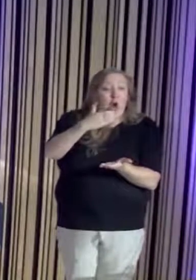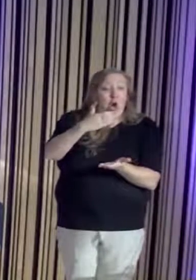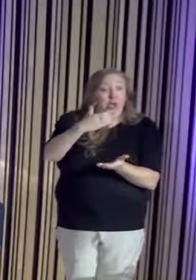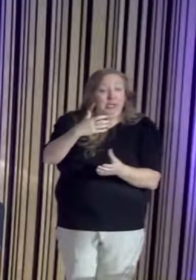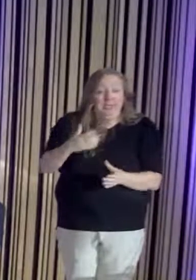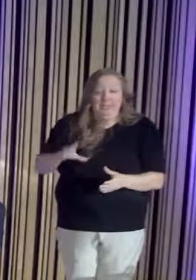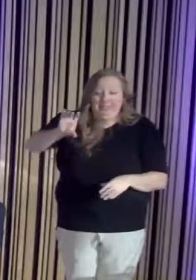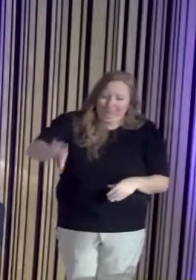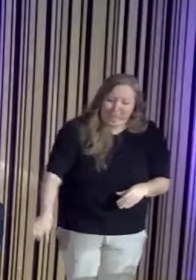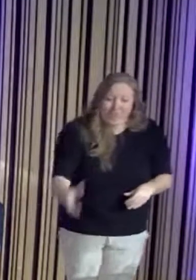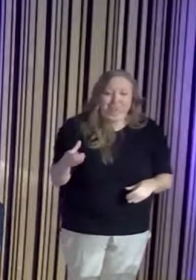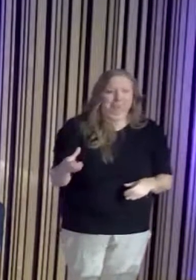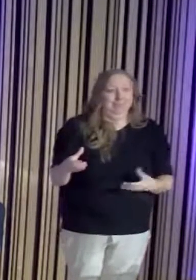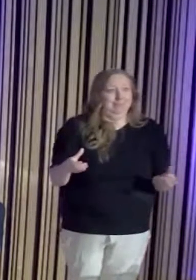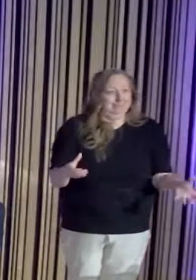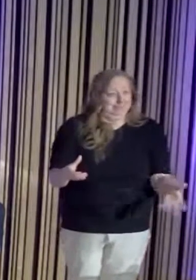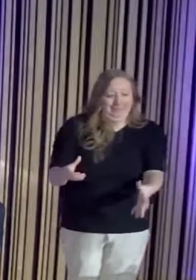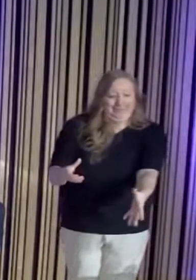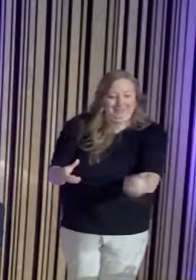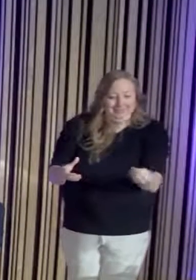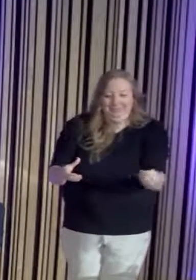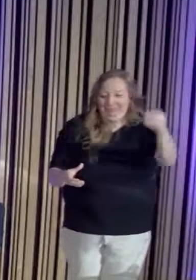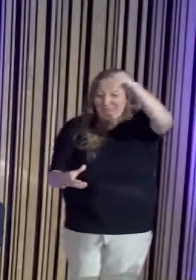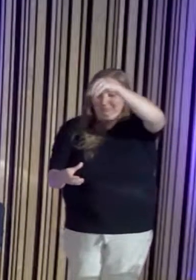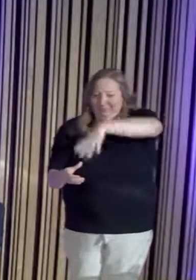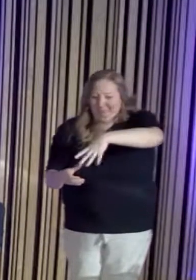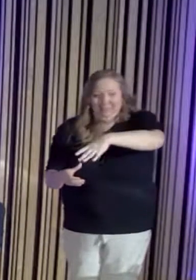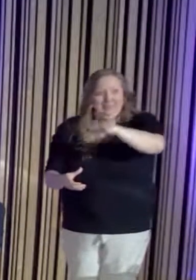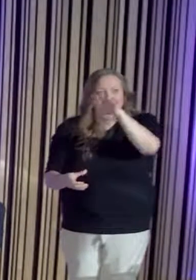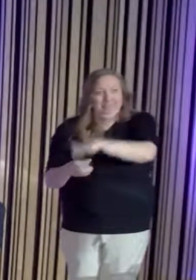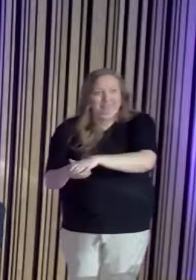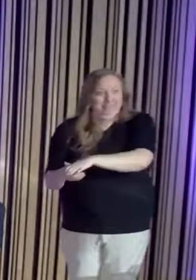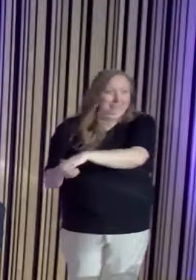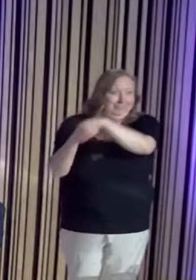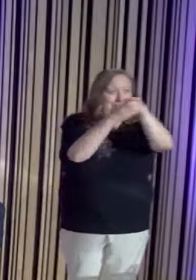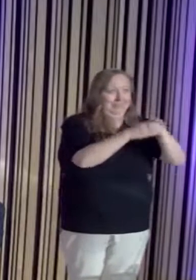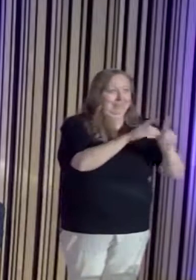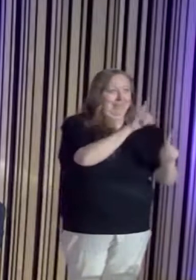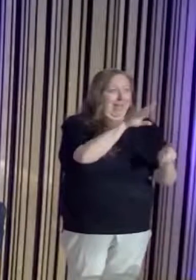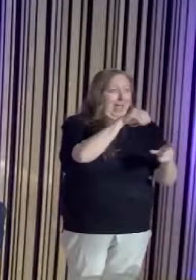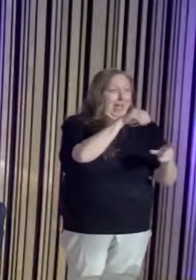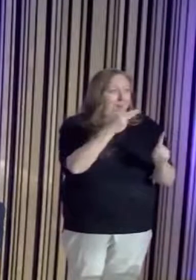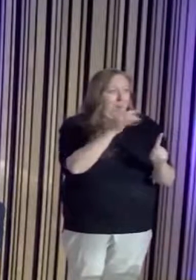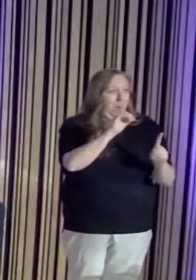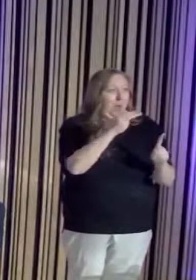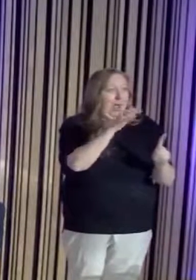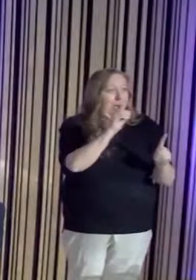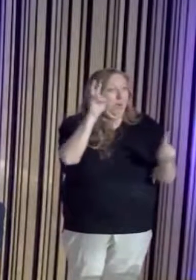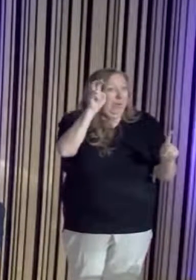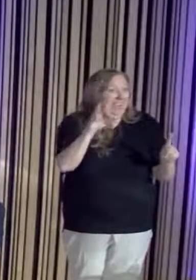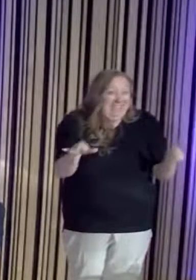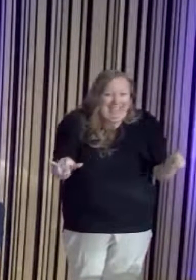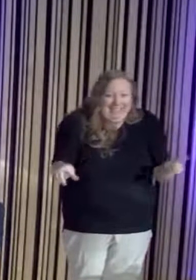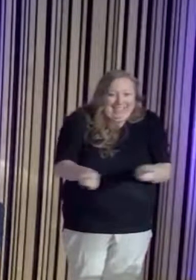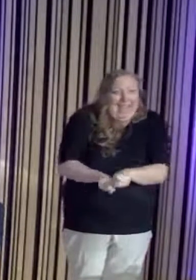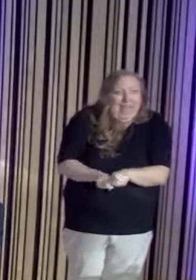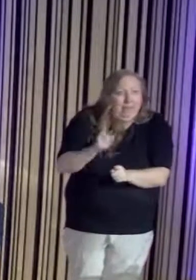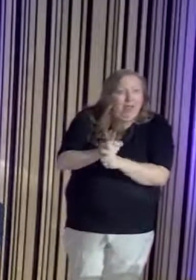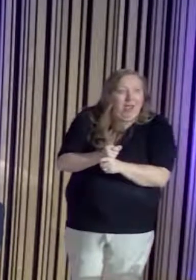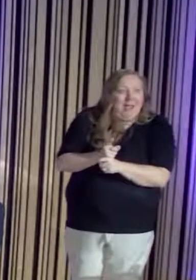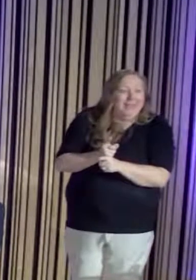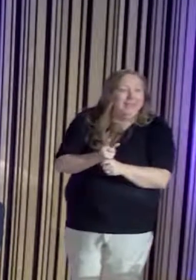a jar of a sample from some part of the ocean, you bring it back to the lab in Ohio, it's going to be the same. It's not, you're not going to find